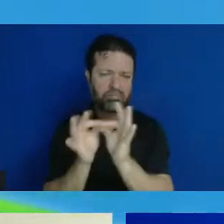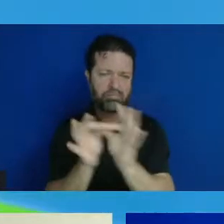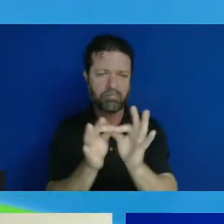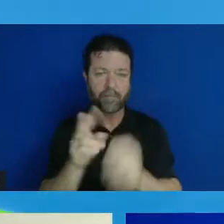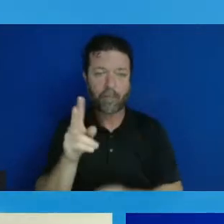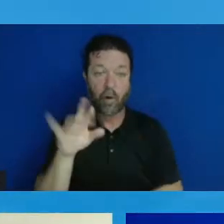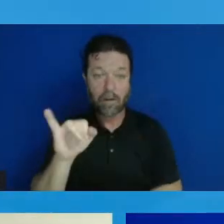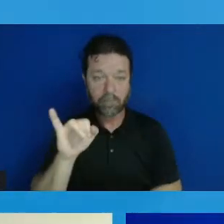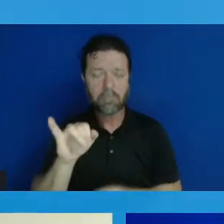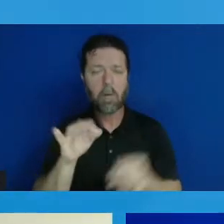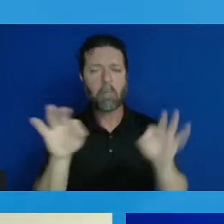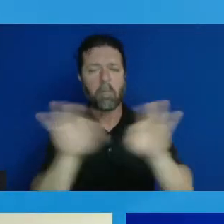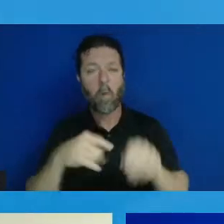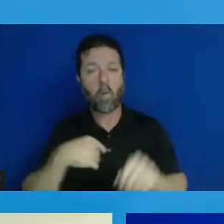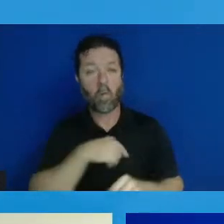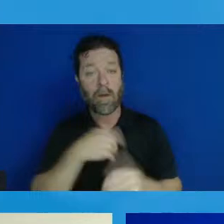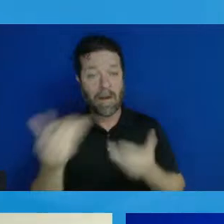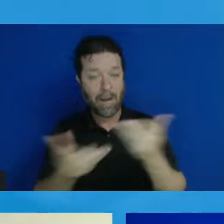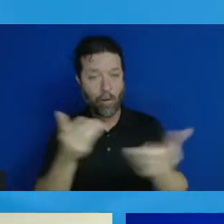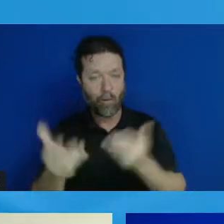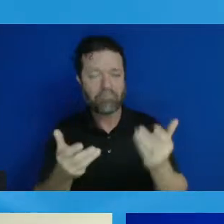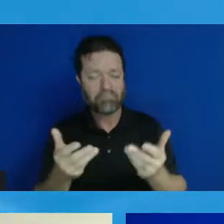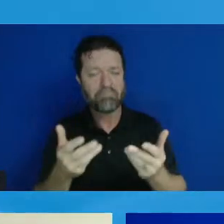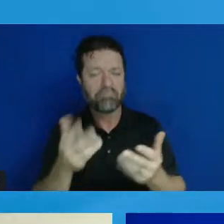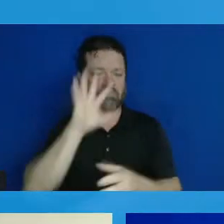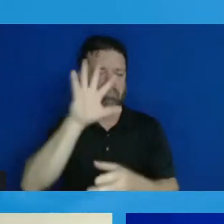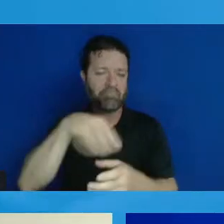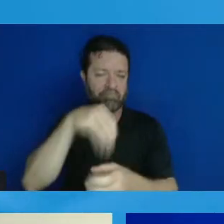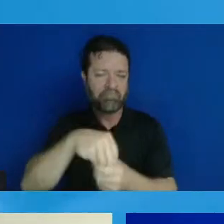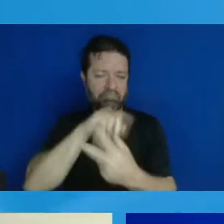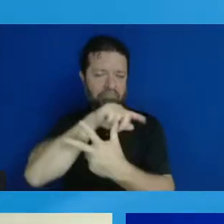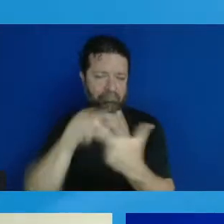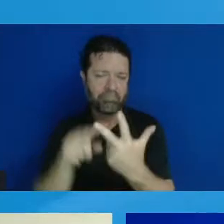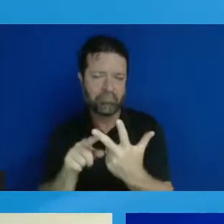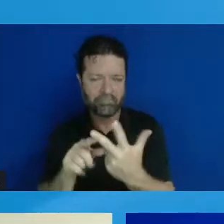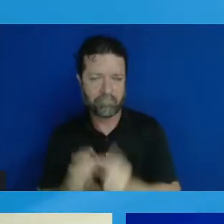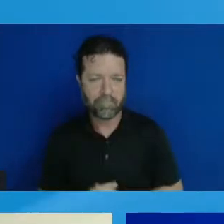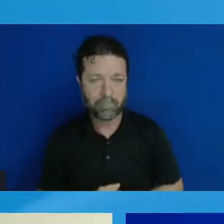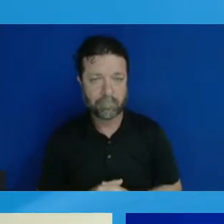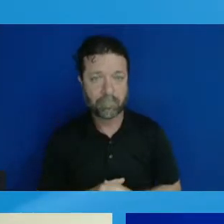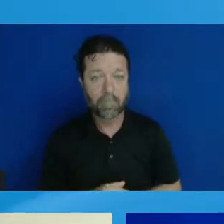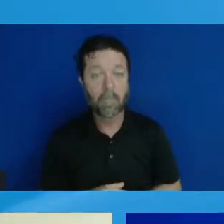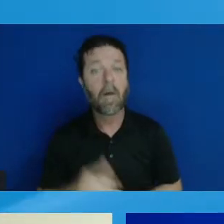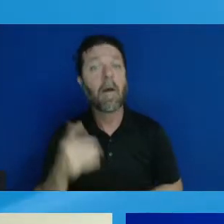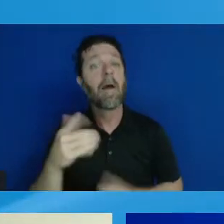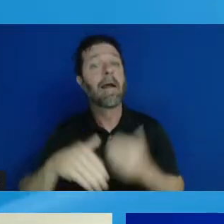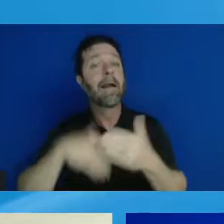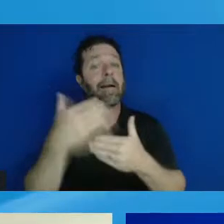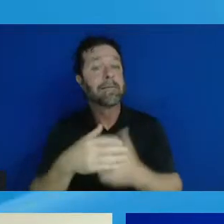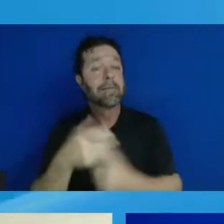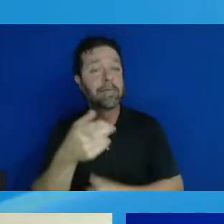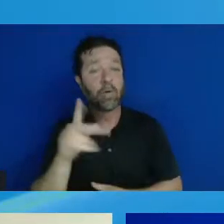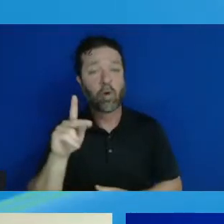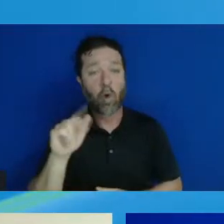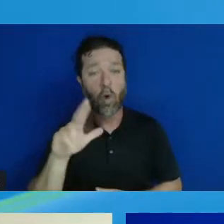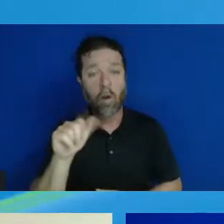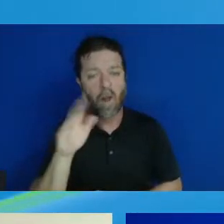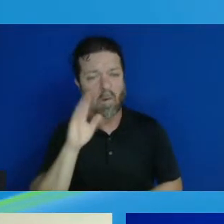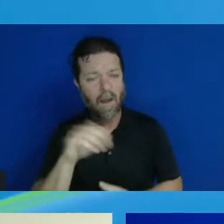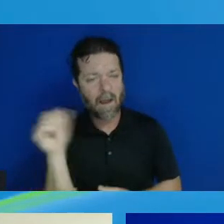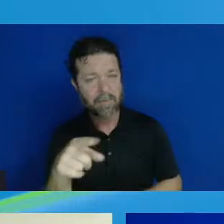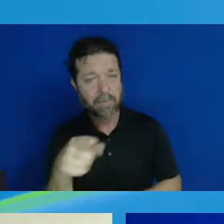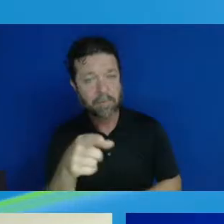them. Um, okay, so next question for Carla. So to talk about the office verification, as we call